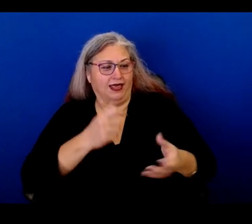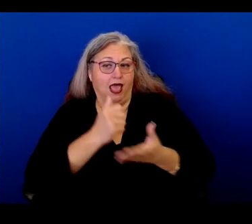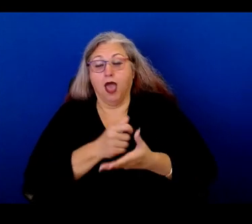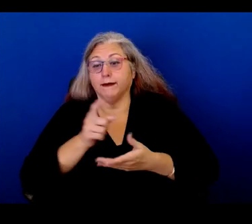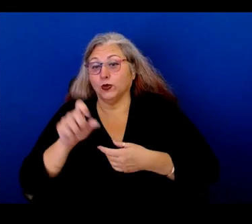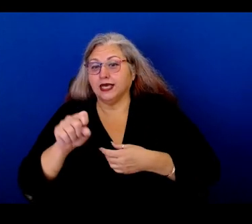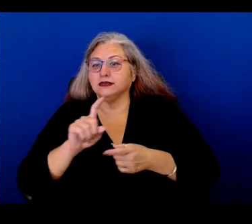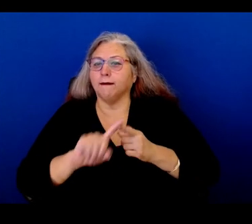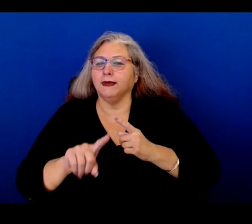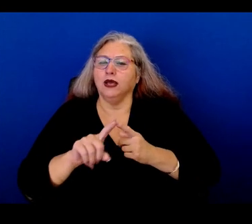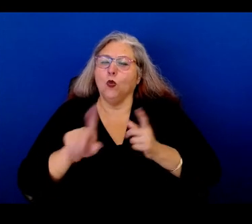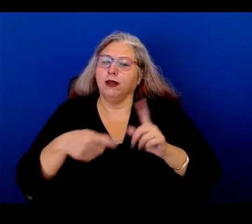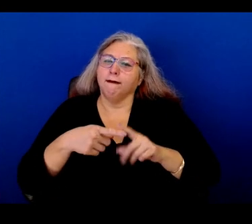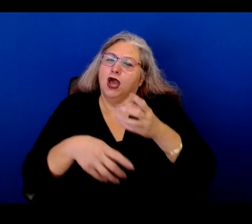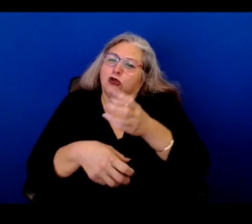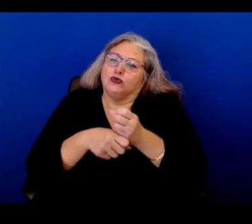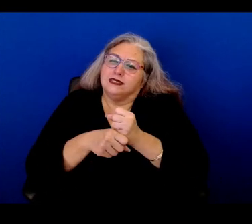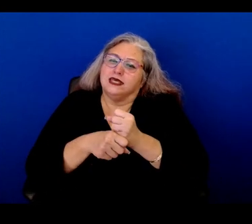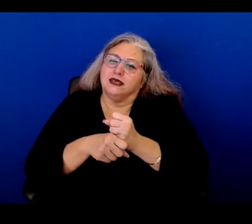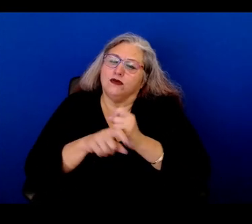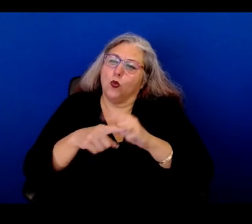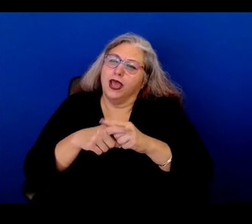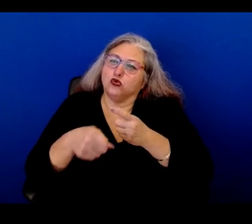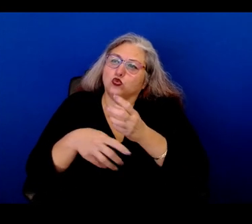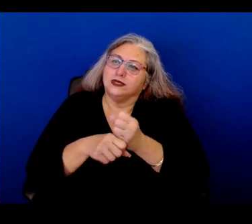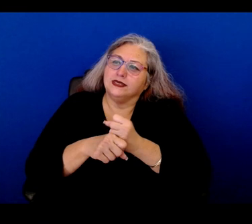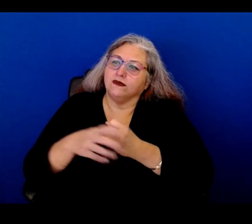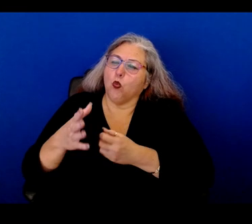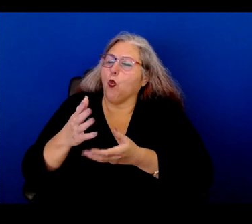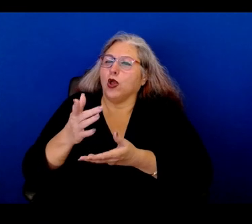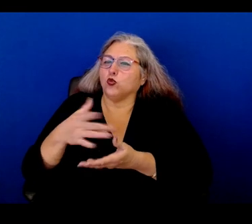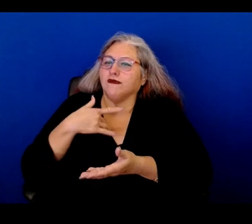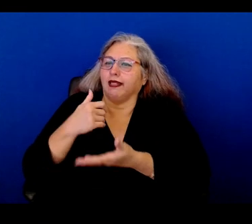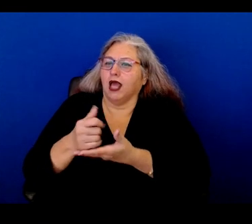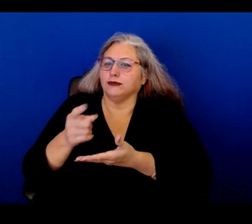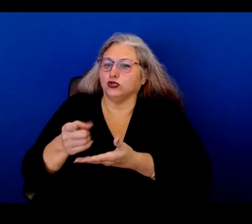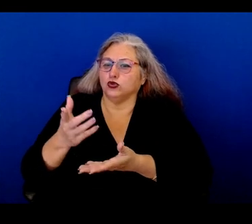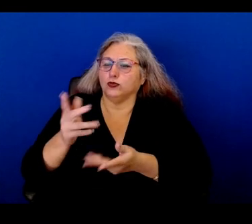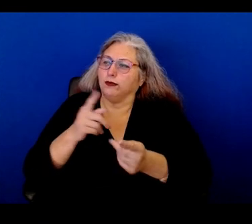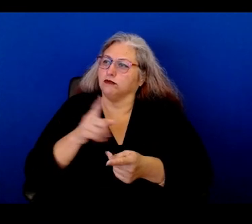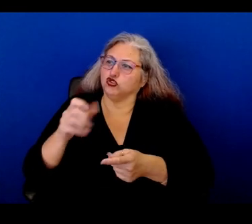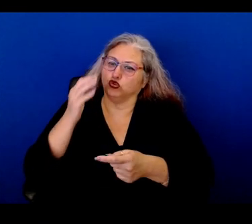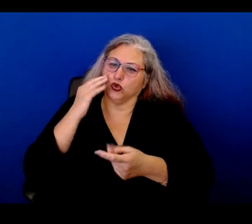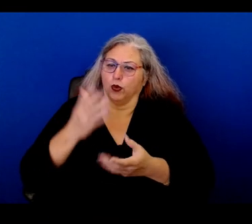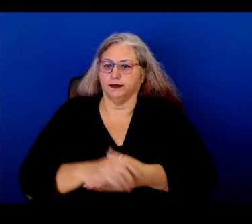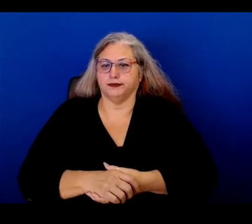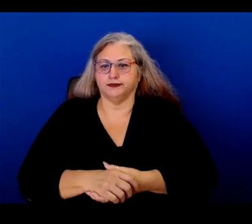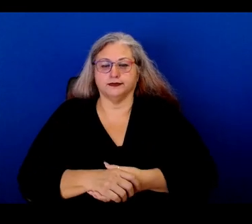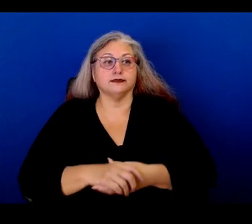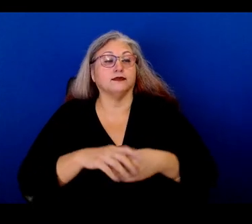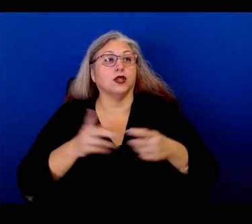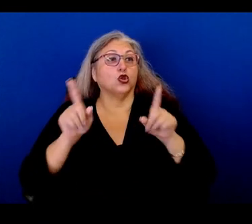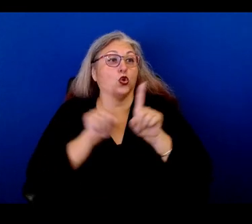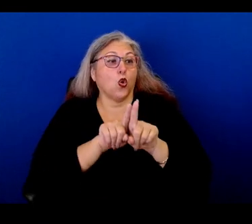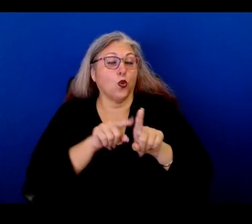helping you. But what about receiving? What on the receiving end has been helpful to you? So people know. Going with